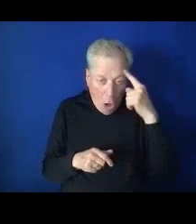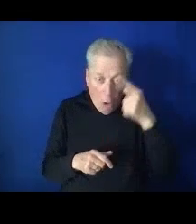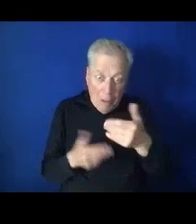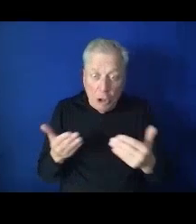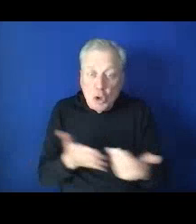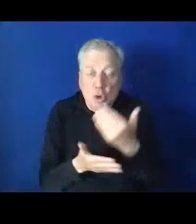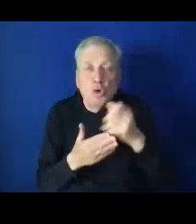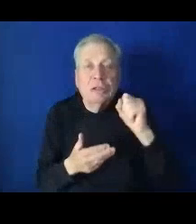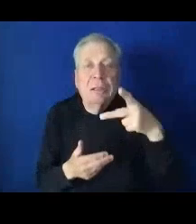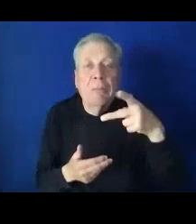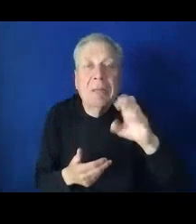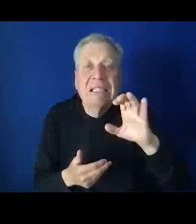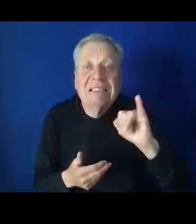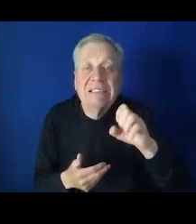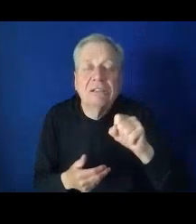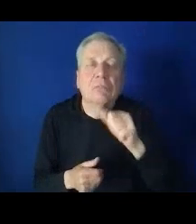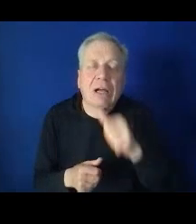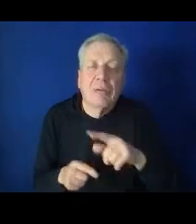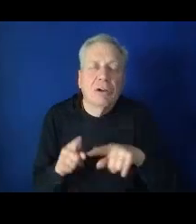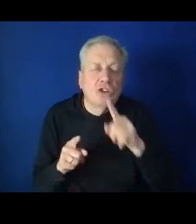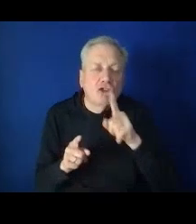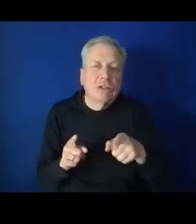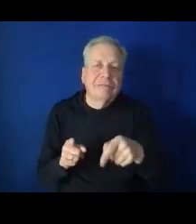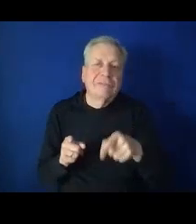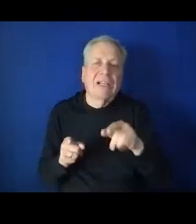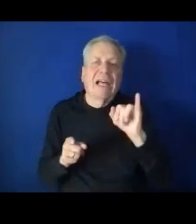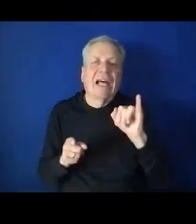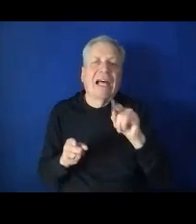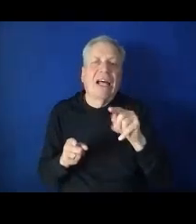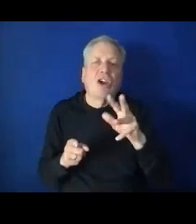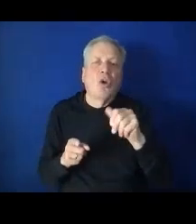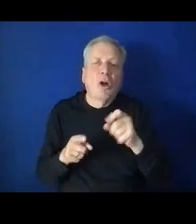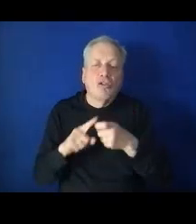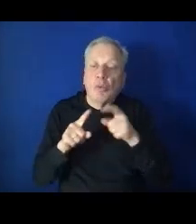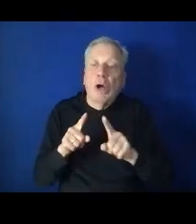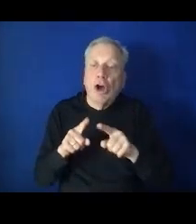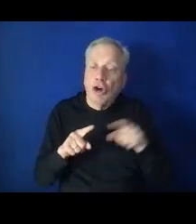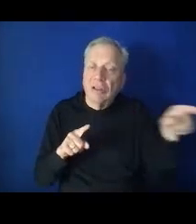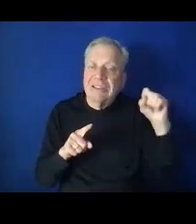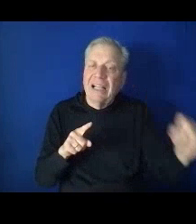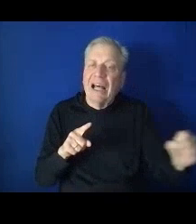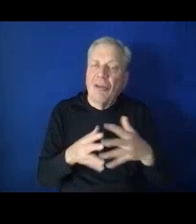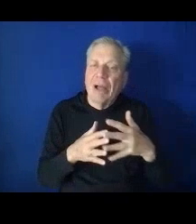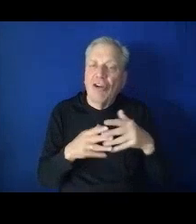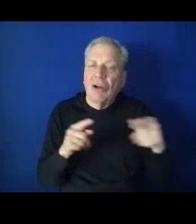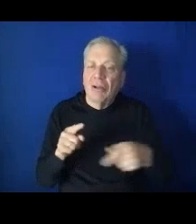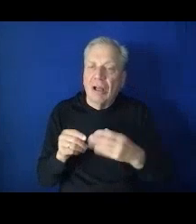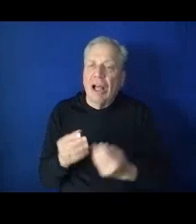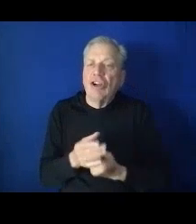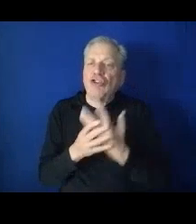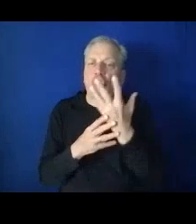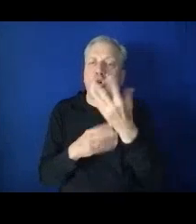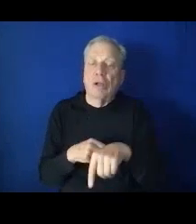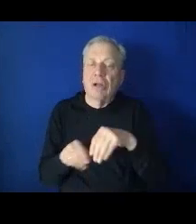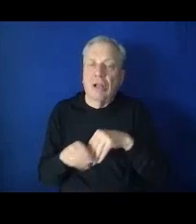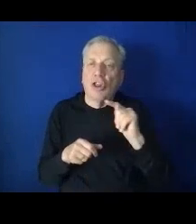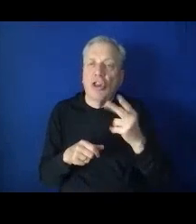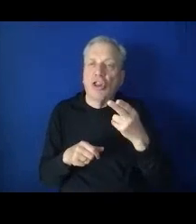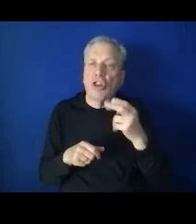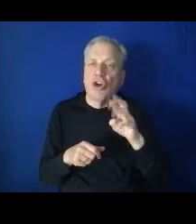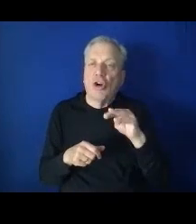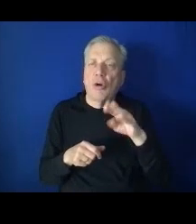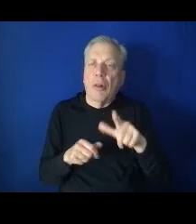to science. And it turned out it was disjunct from South America and growing in the thermal areas. So